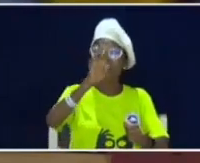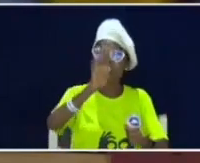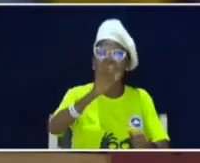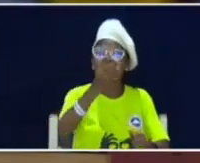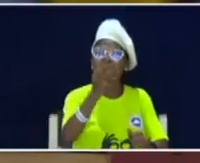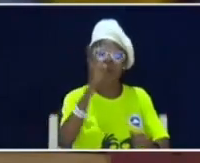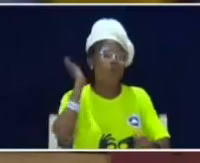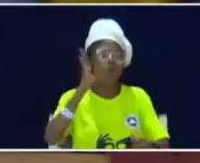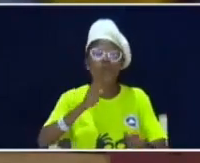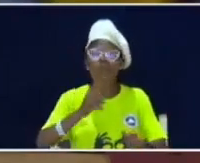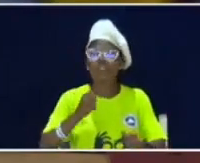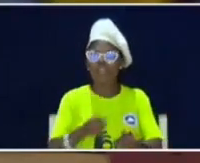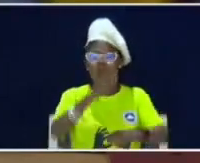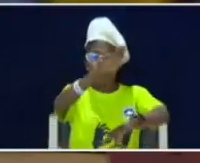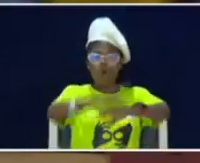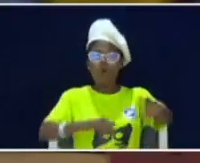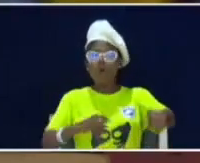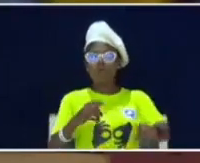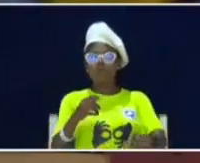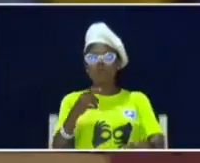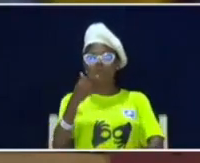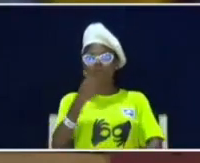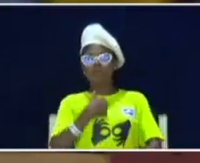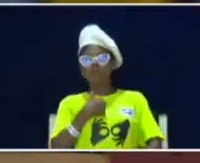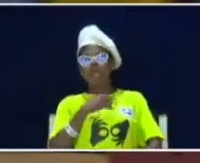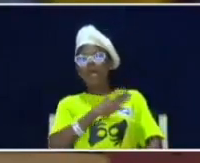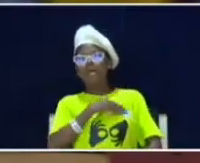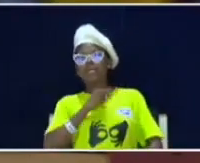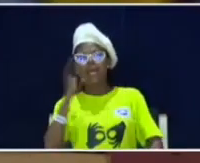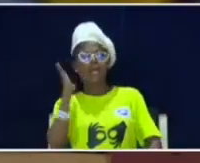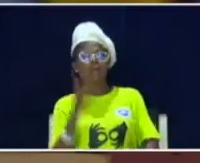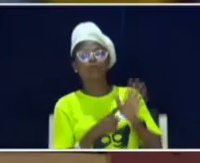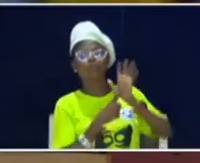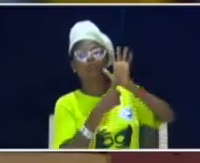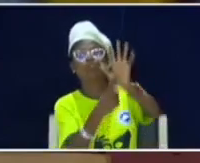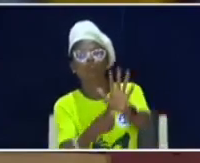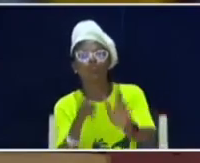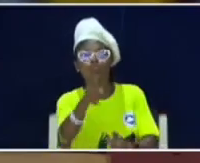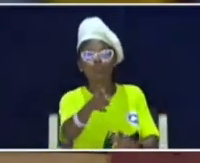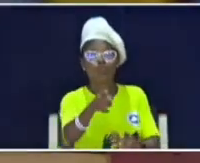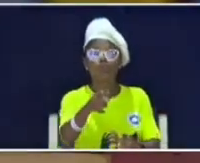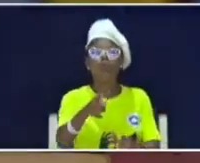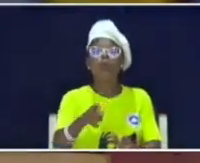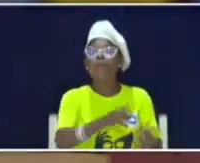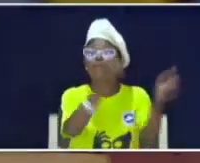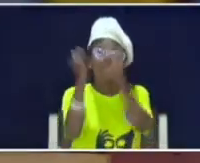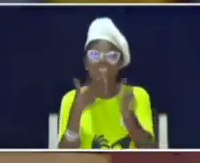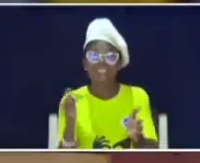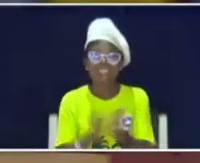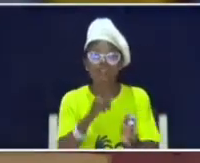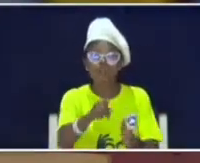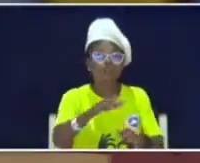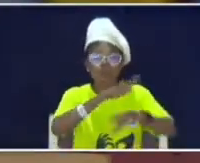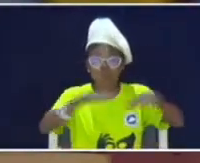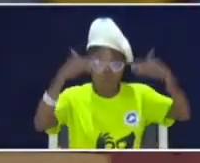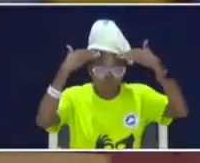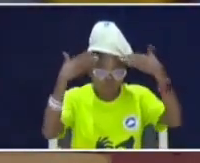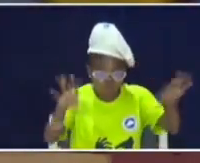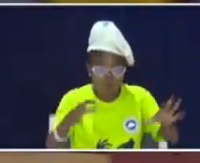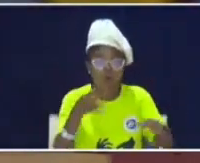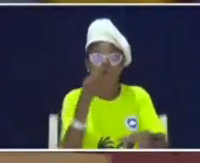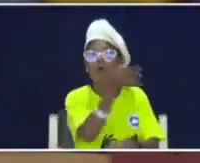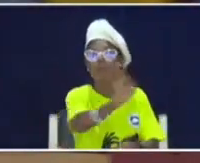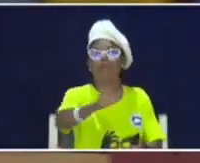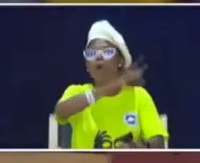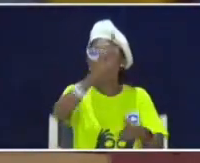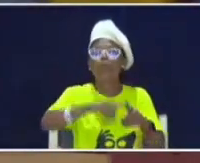It says, call unto me, and I will show you mighty things which you know not of. That is, when you are